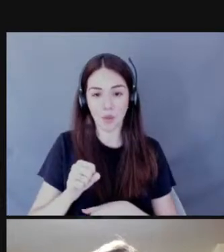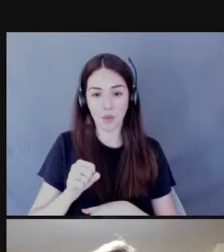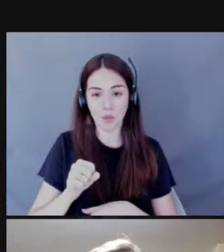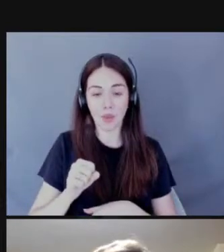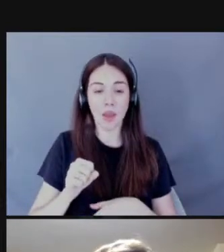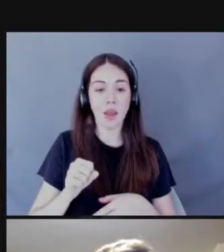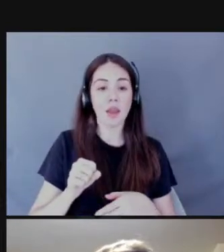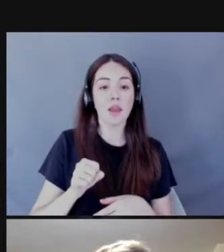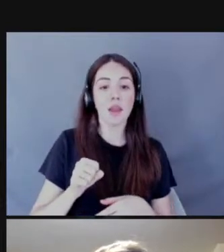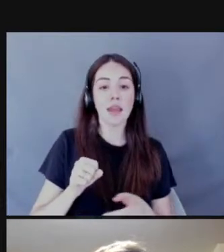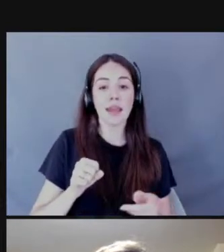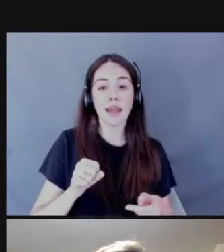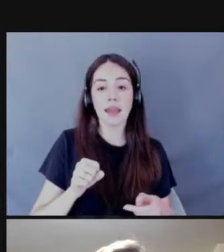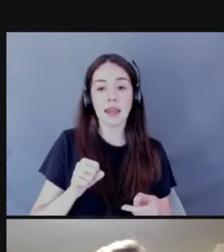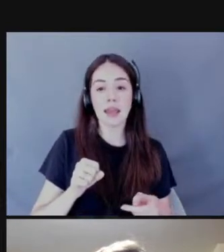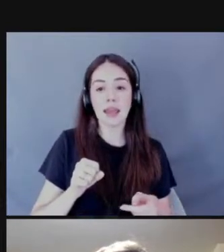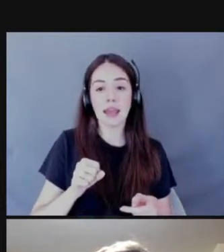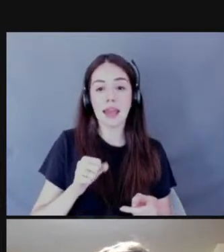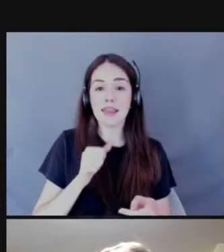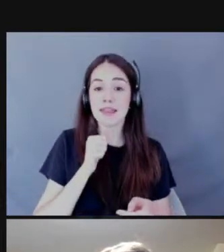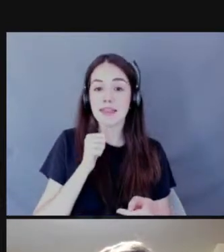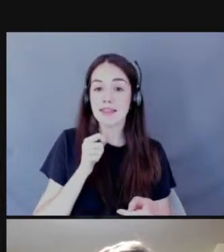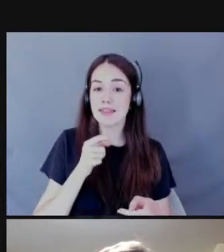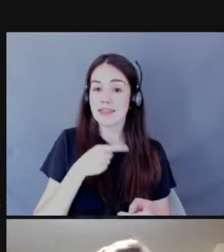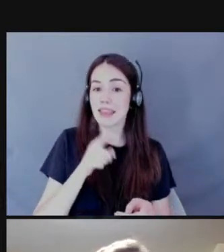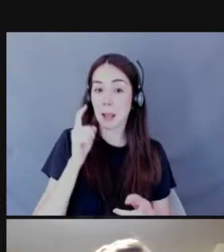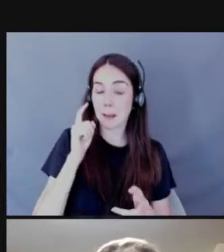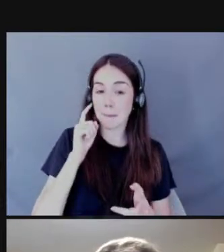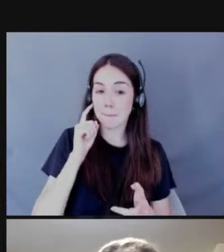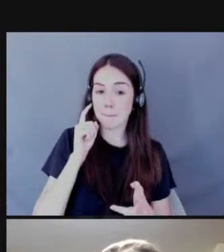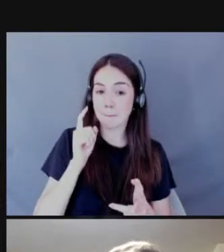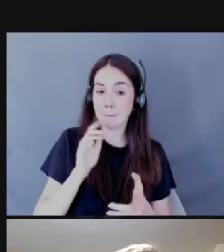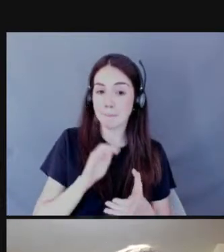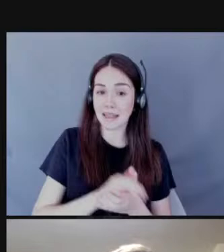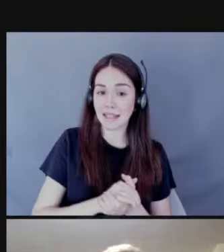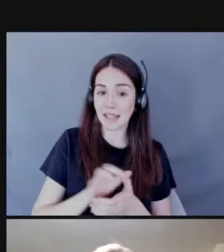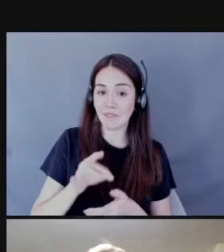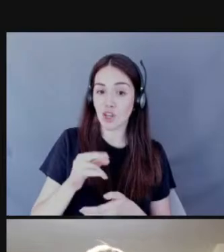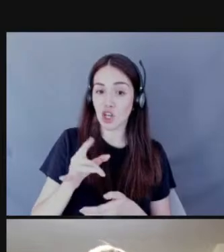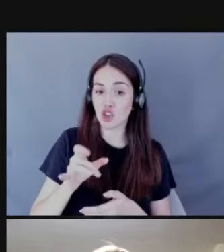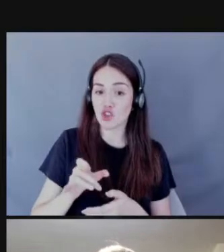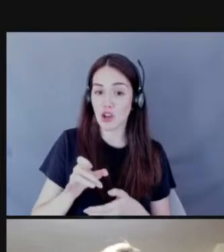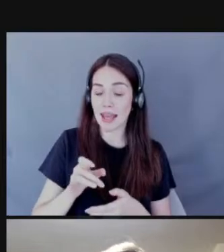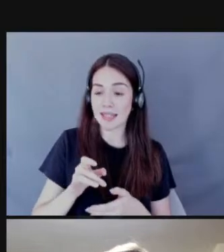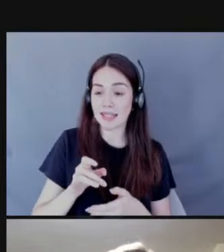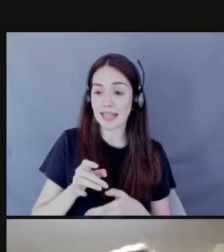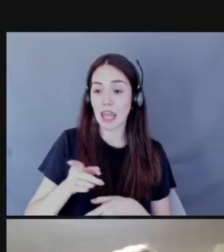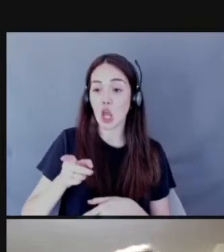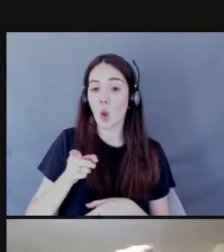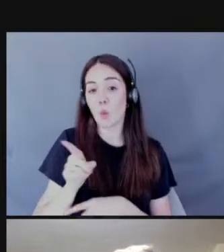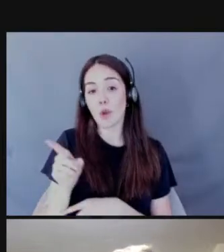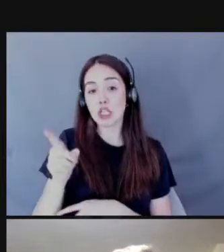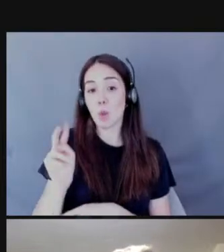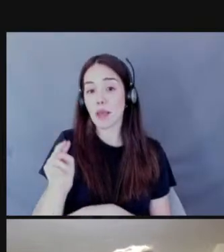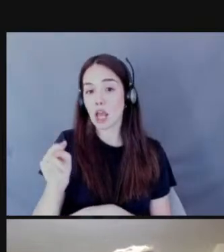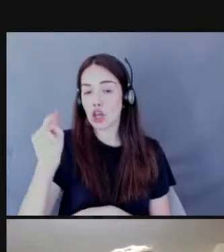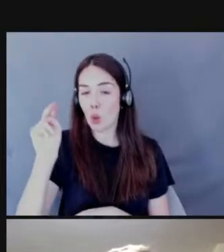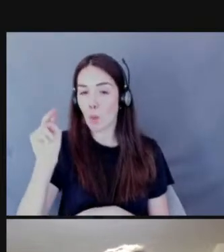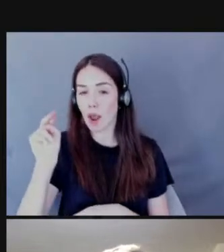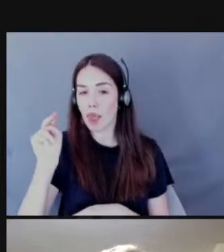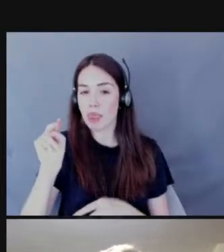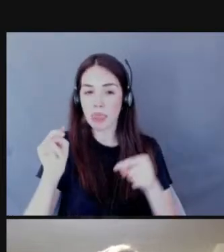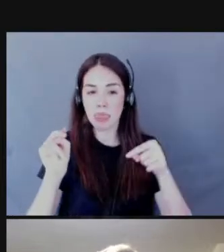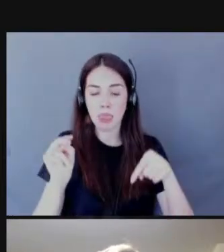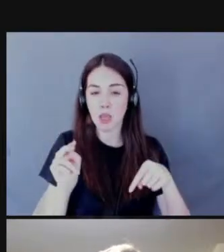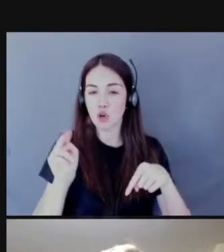that Chessie was following was headed north. And there's something symbolic in that